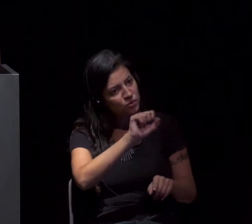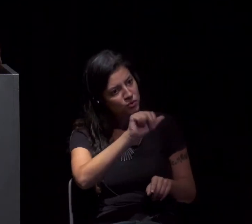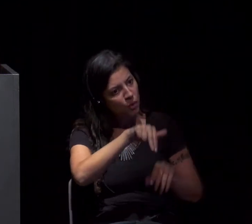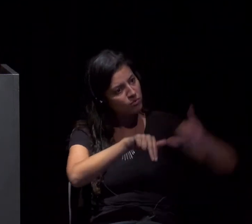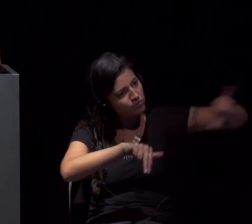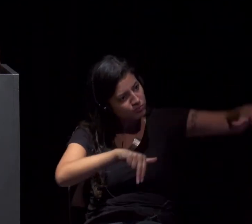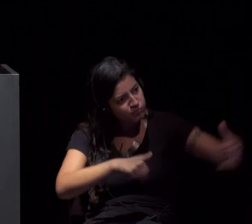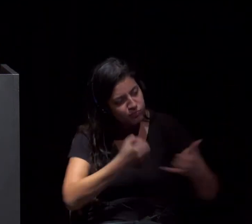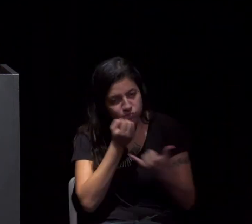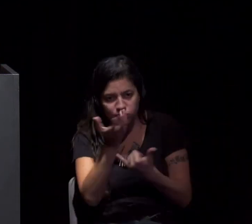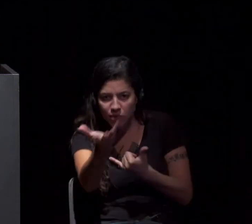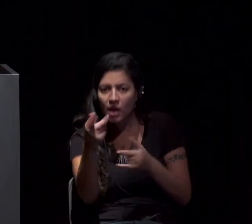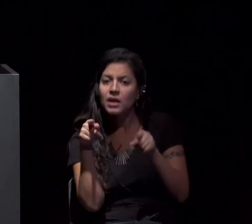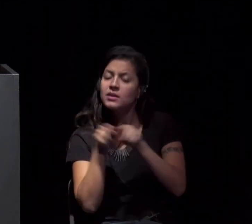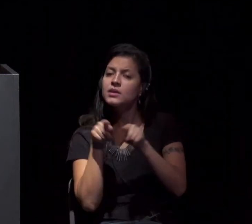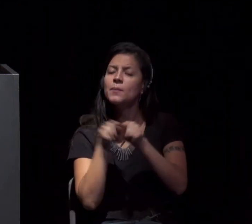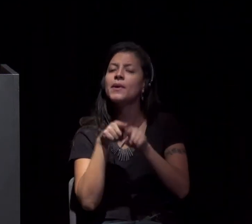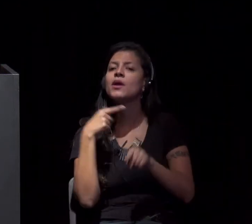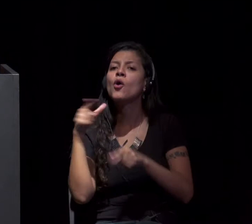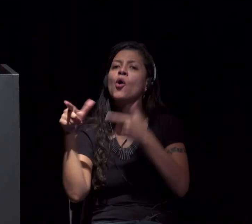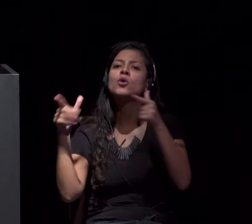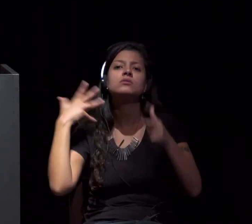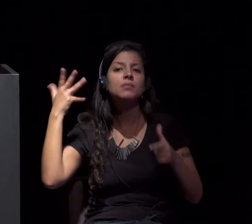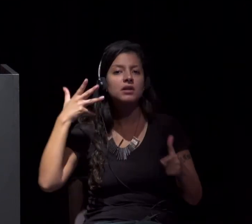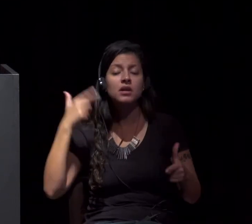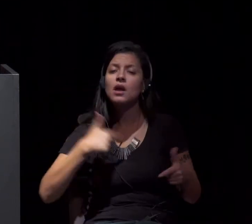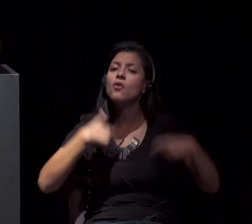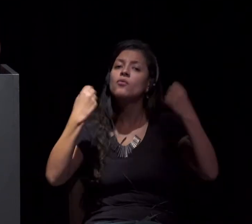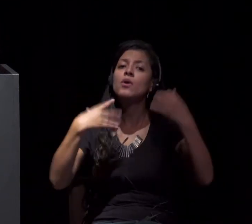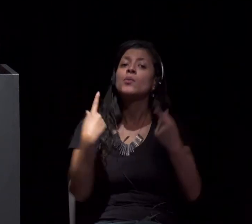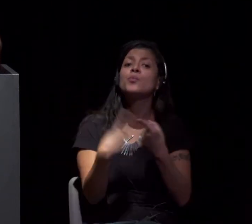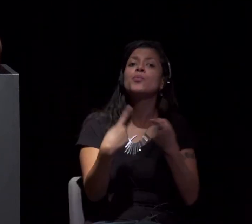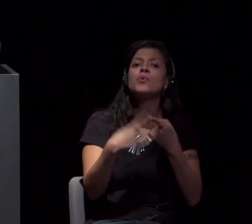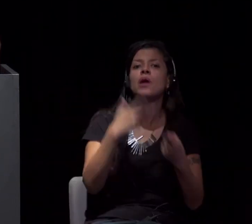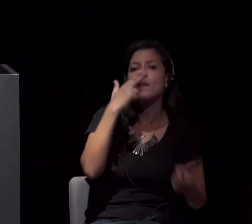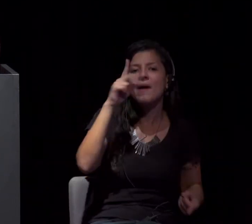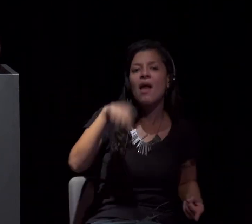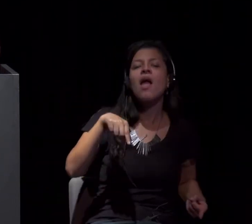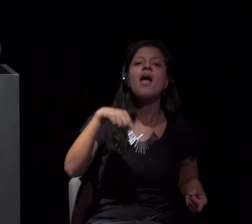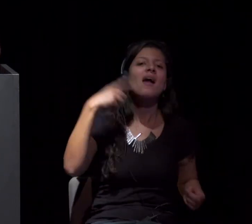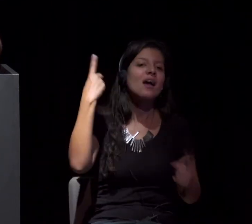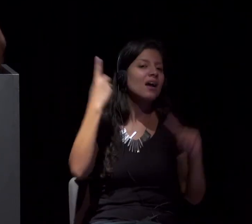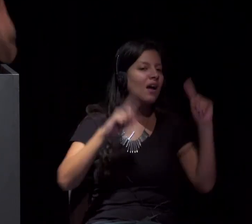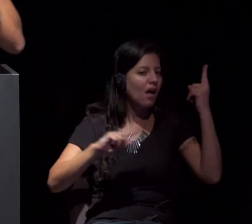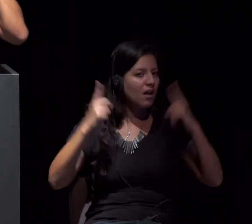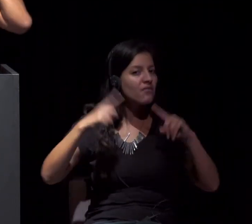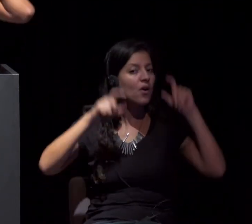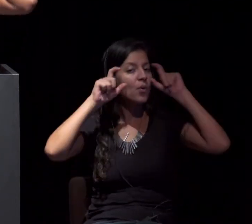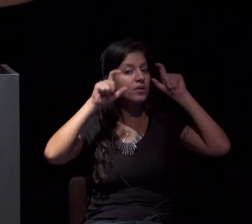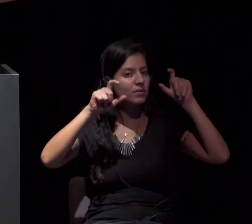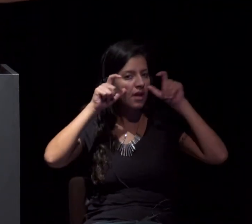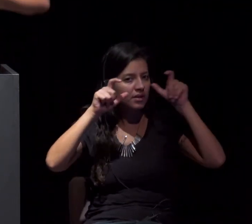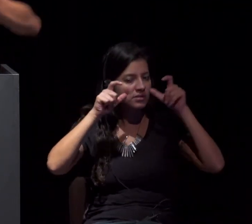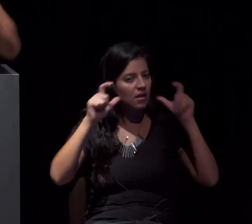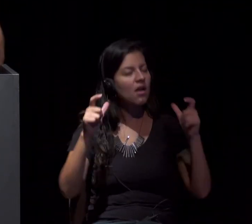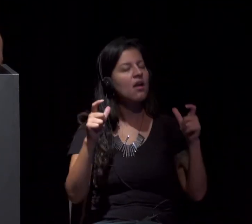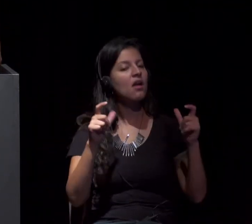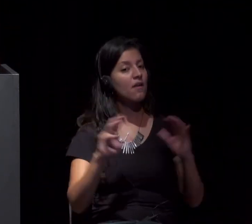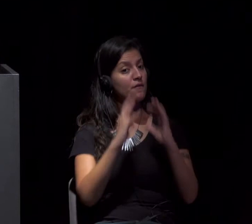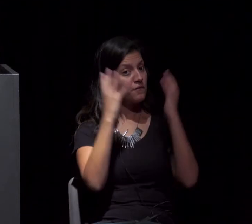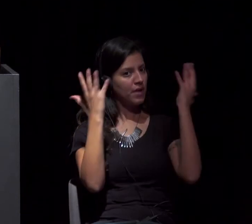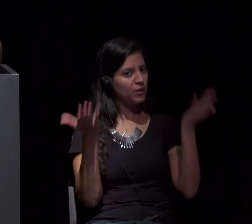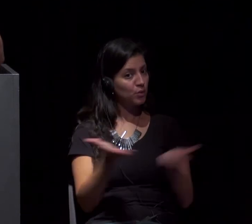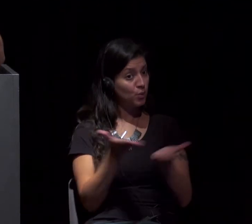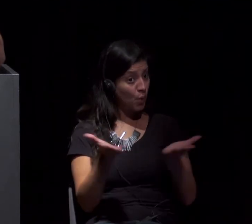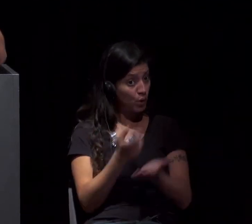Carnival as a contemporary art curator and a contemporary scholar of performance, if you will, interesting